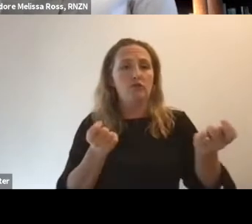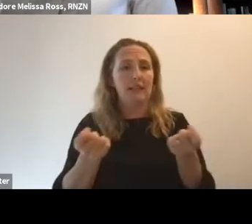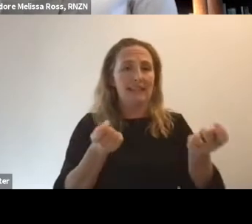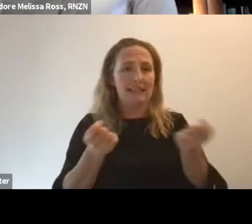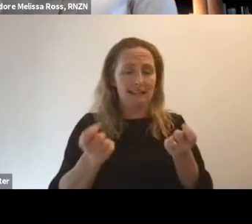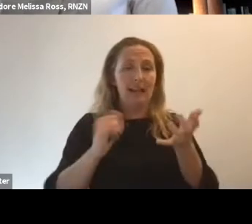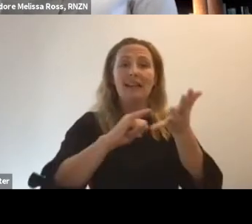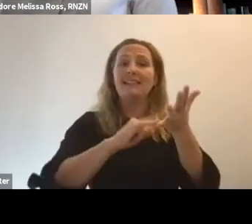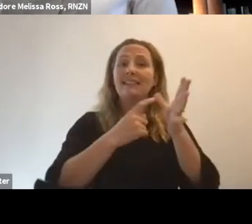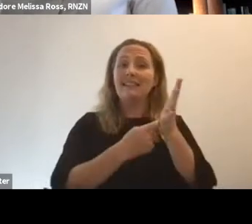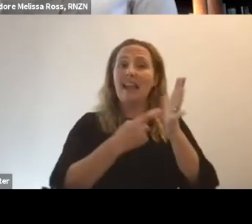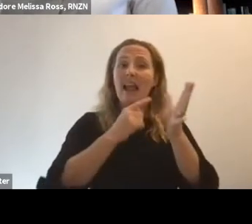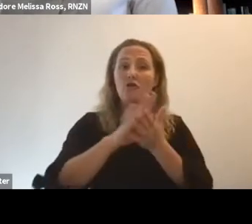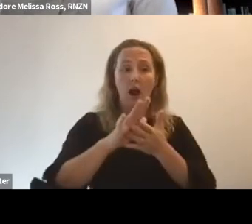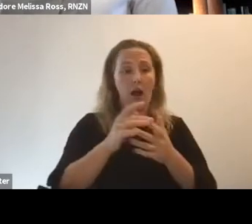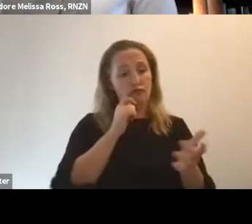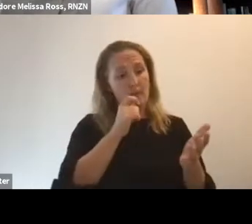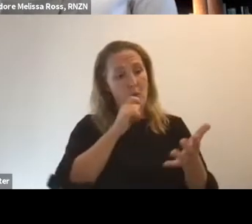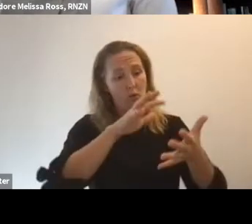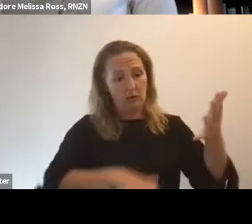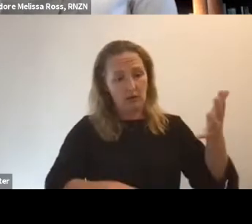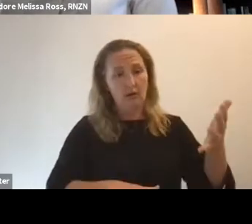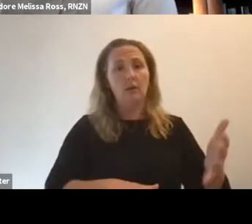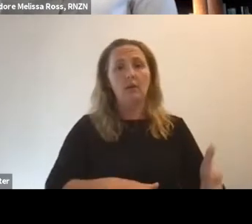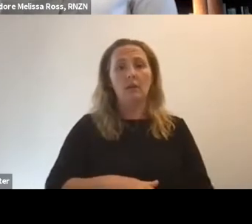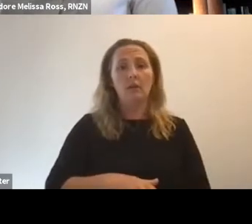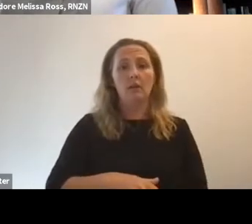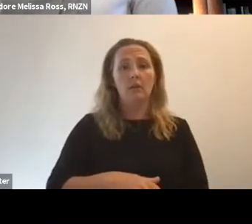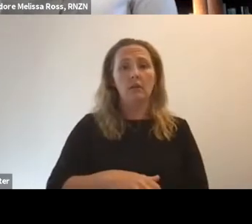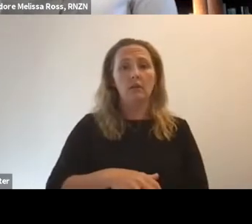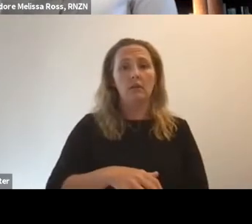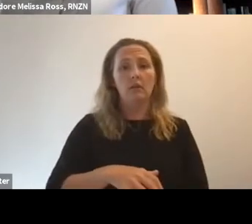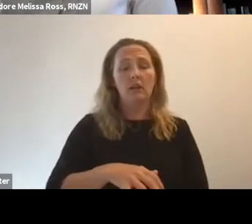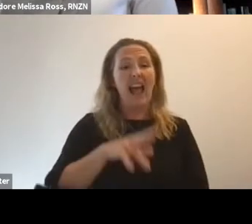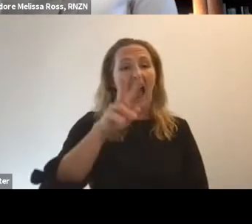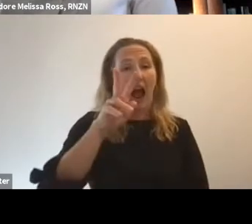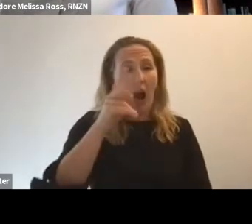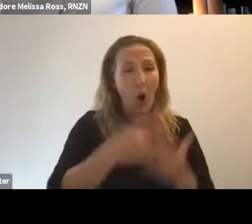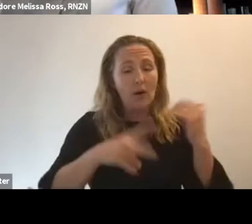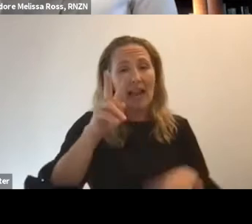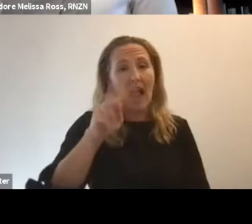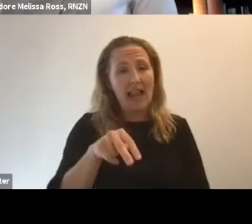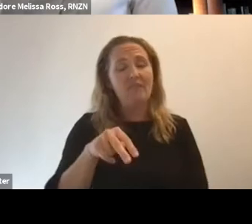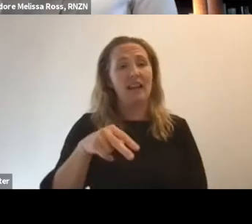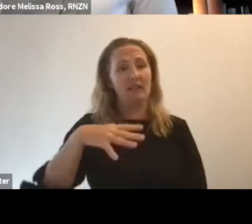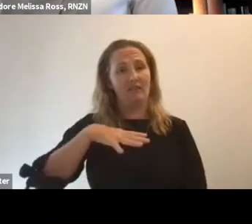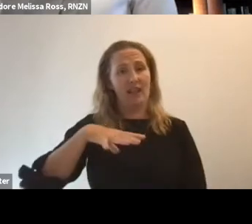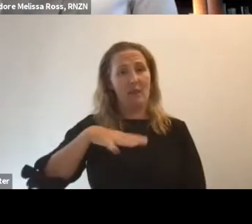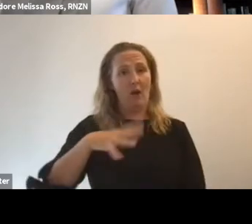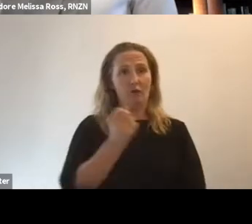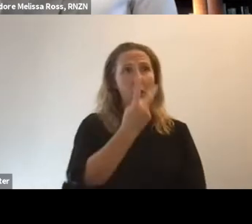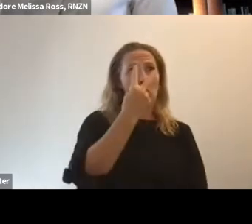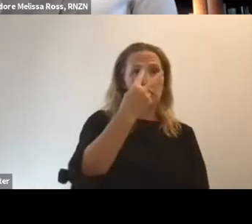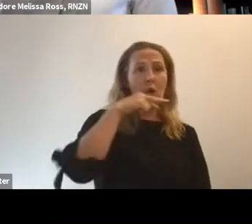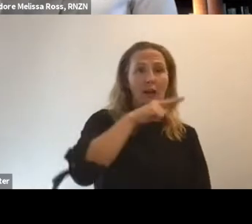those 220, 11 of those were female, 11 out of 220. So it's not surprising that she told us to start